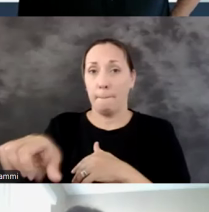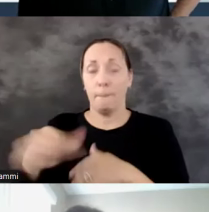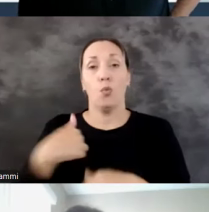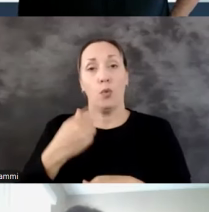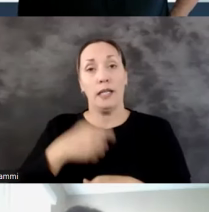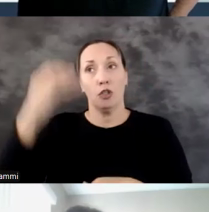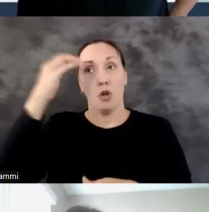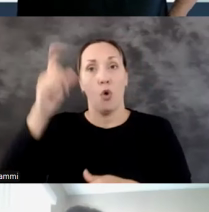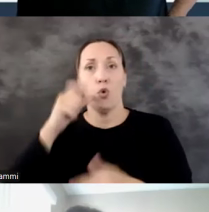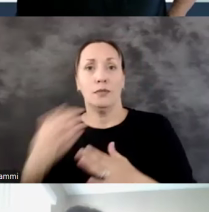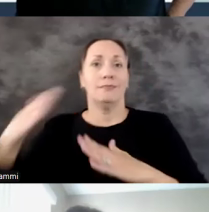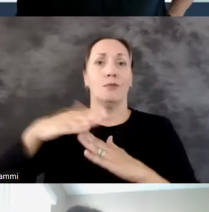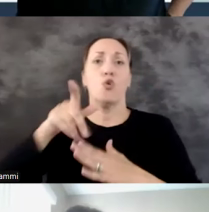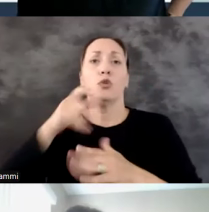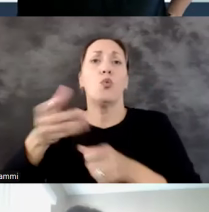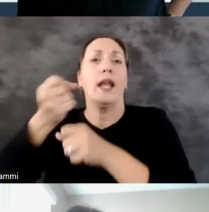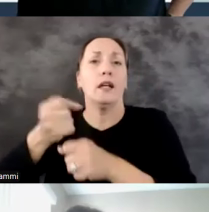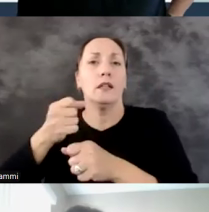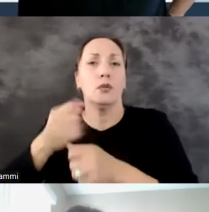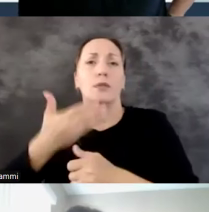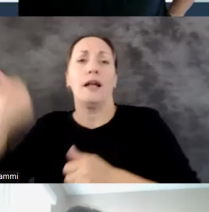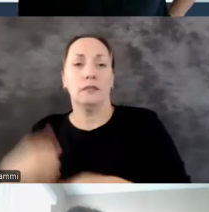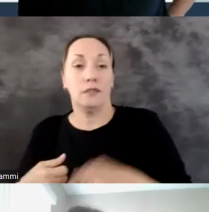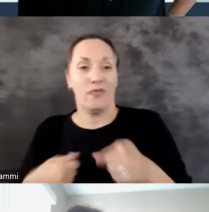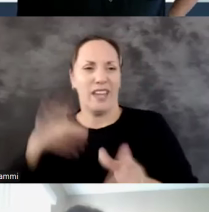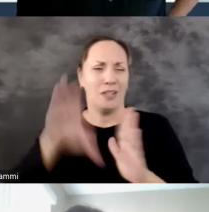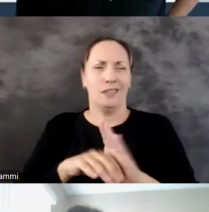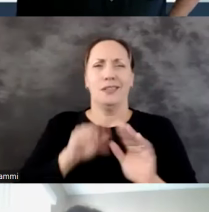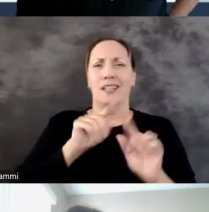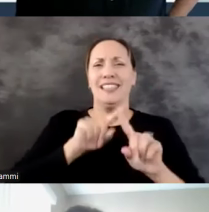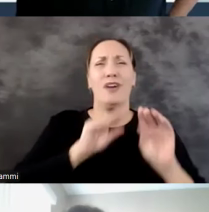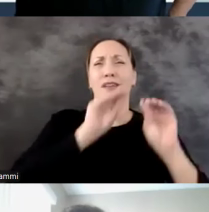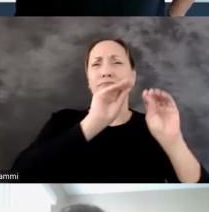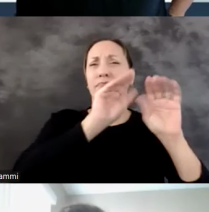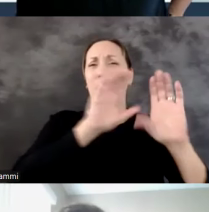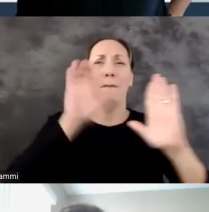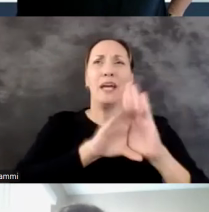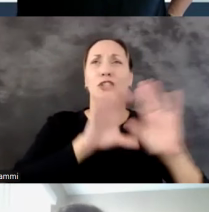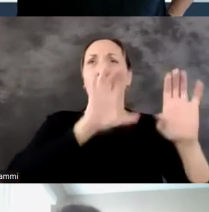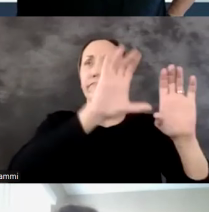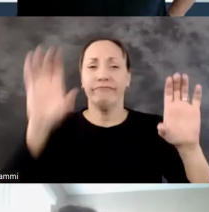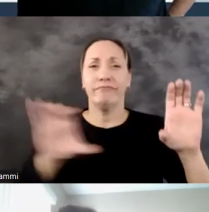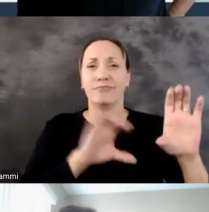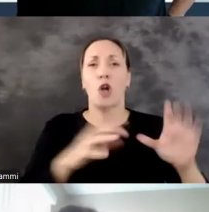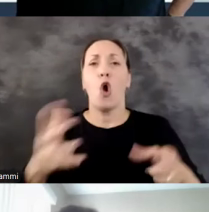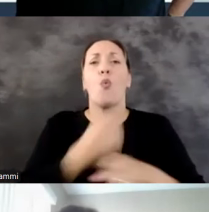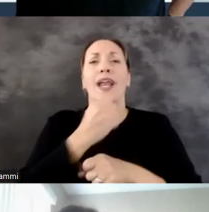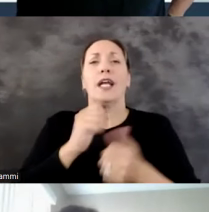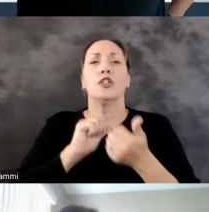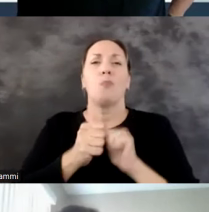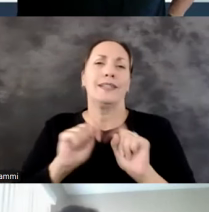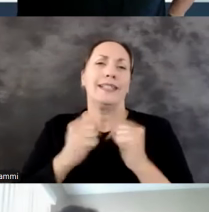who's winning. The image that's on screen here is a montage of winning sports teams, right? Winning